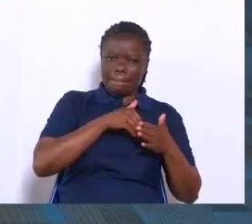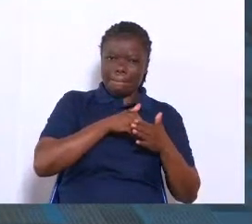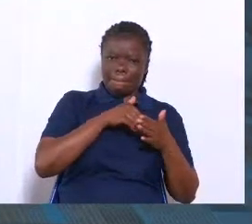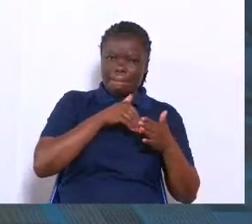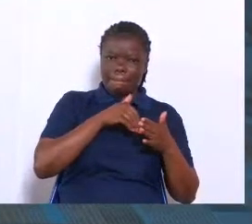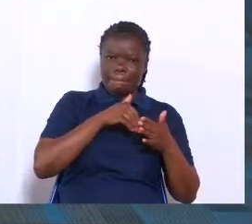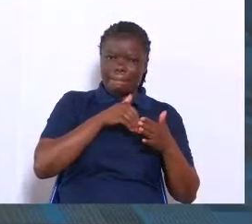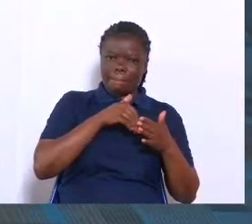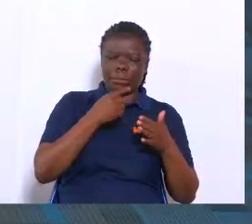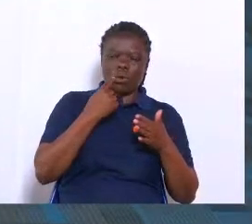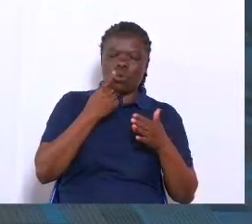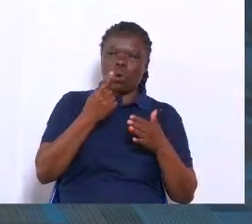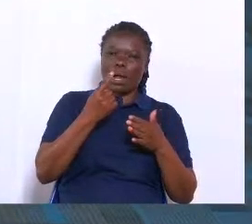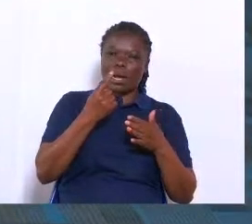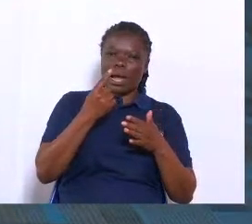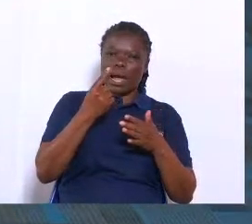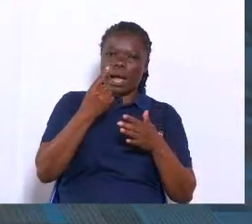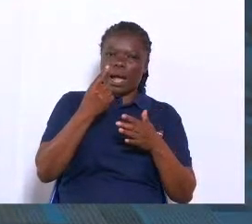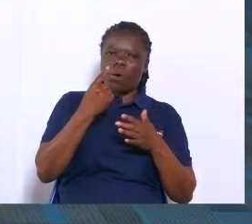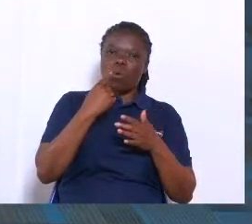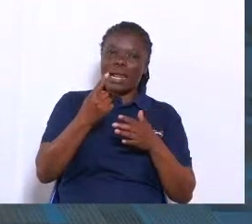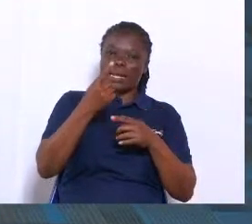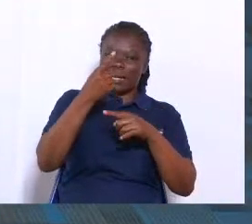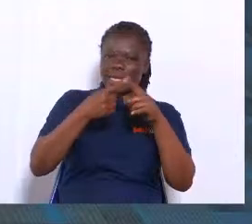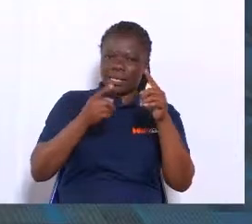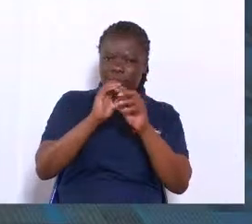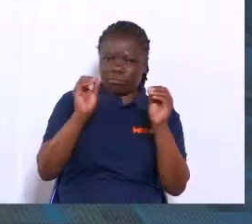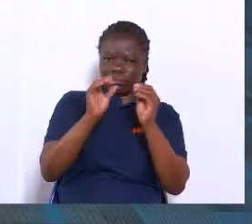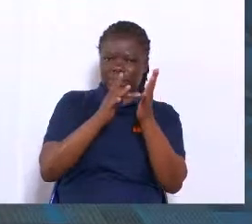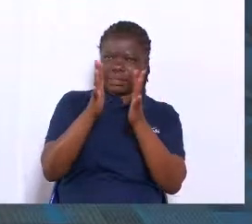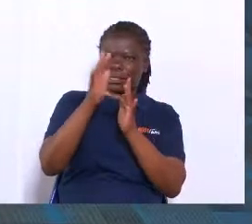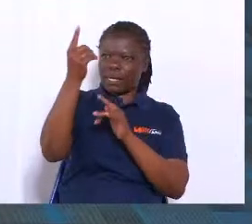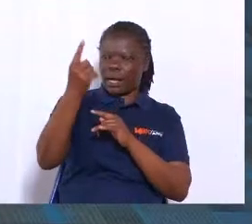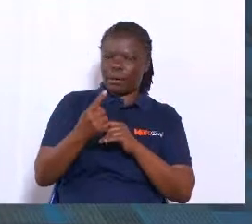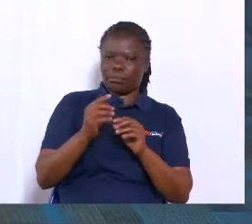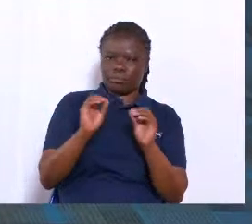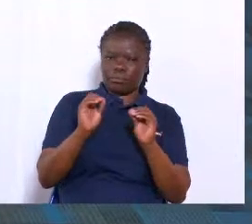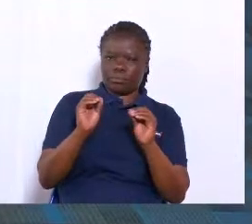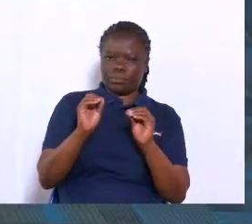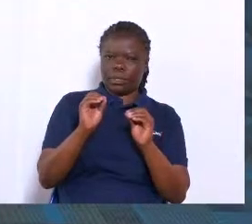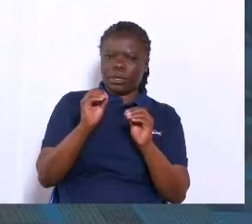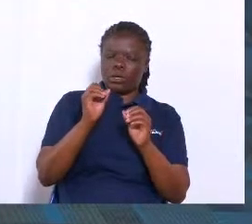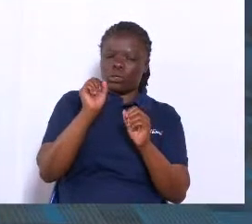not going to be 100 years for you either, because you can walk out of here today